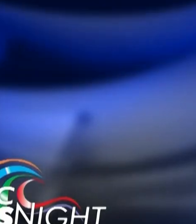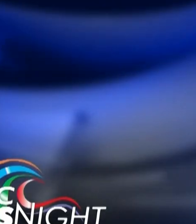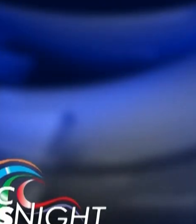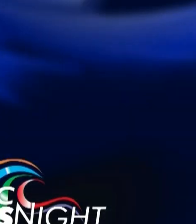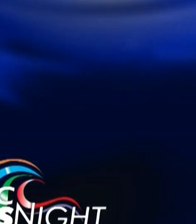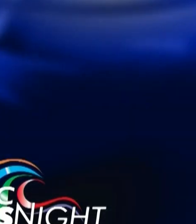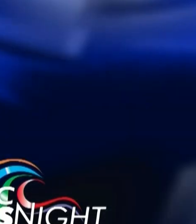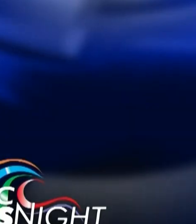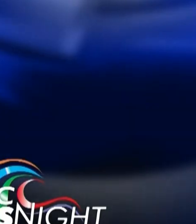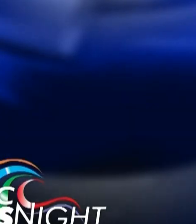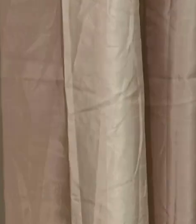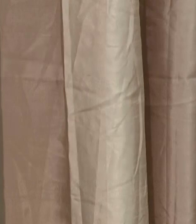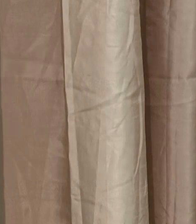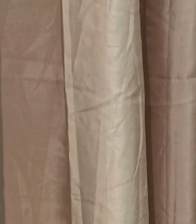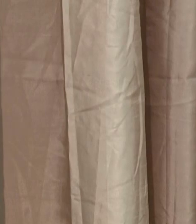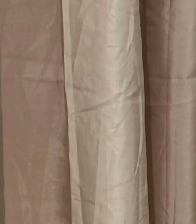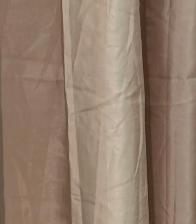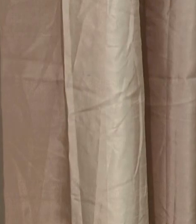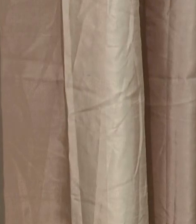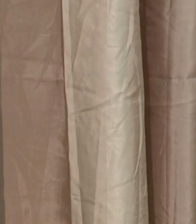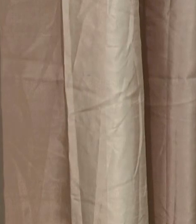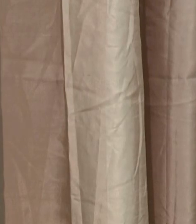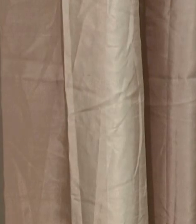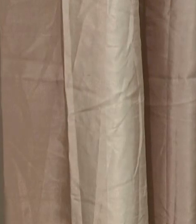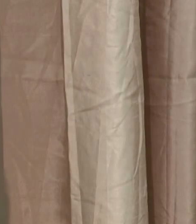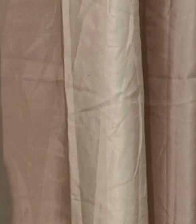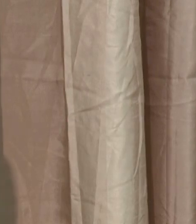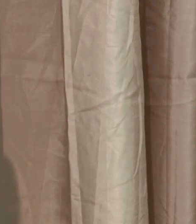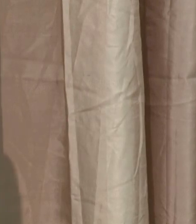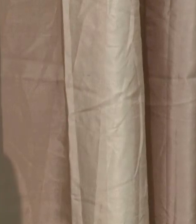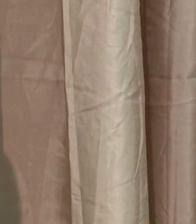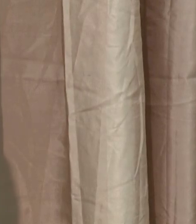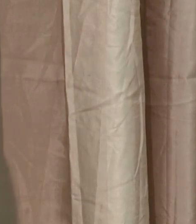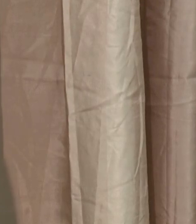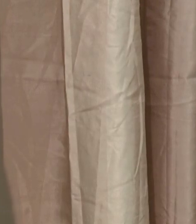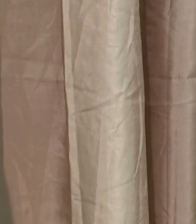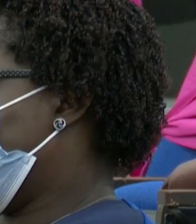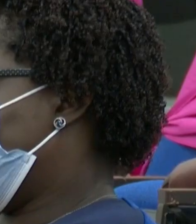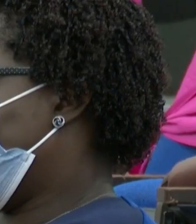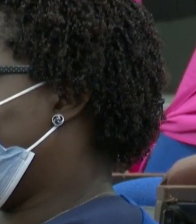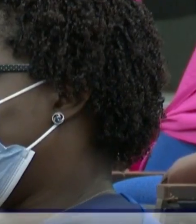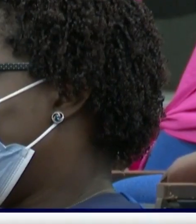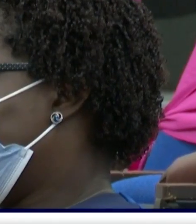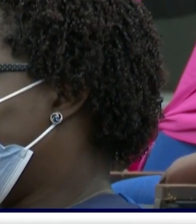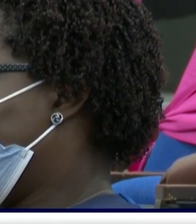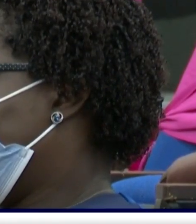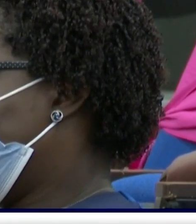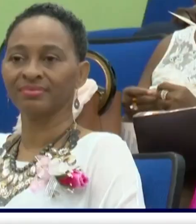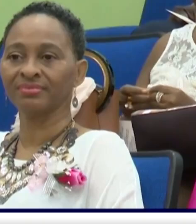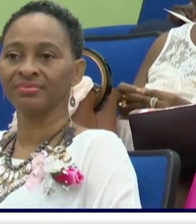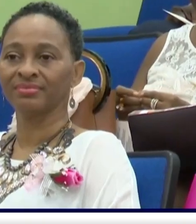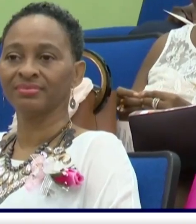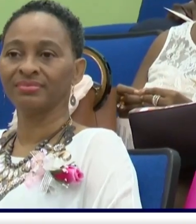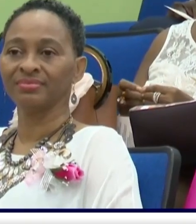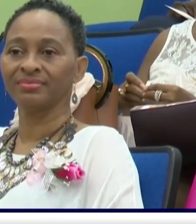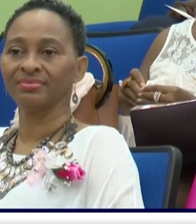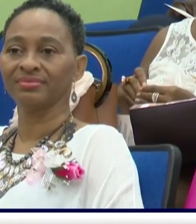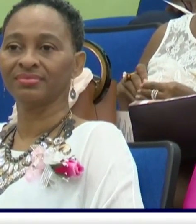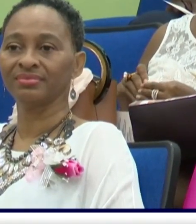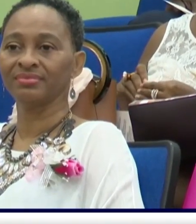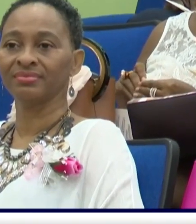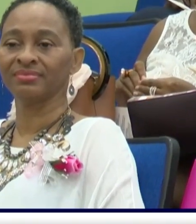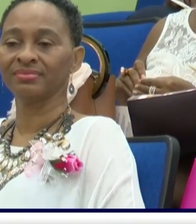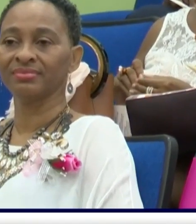Making headlines tonight. The new health minister speaks about some of his plans for the first time and identifies tackling the